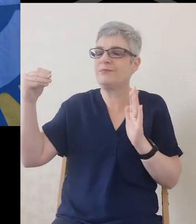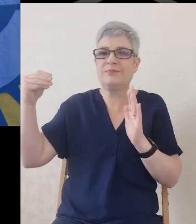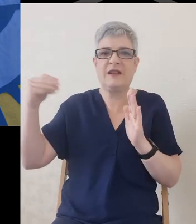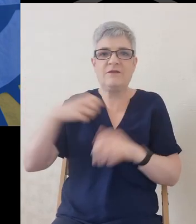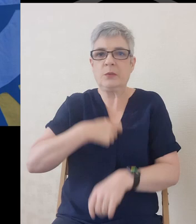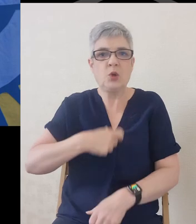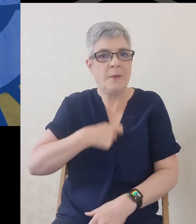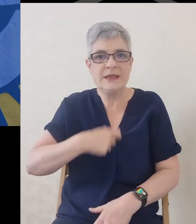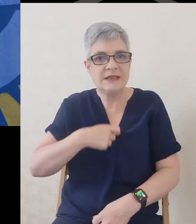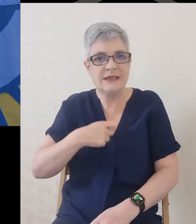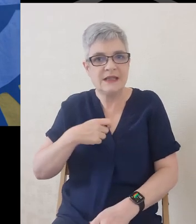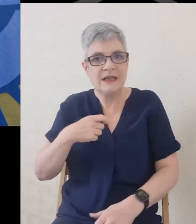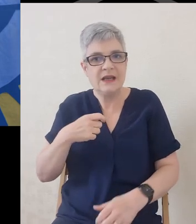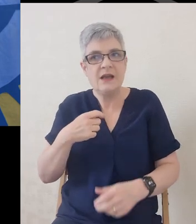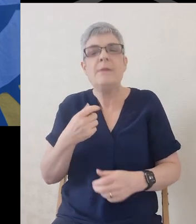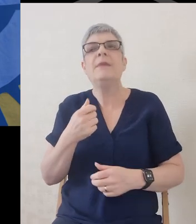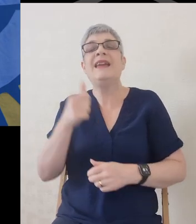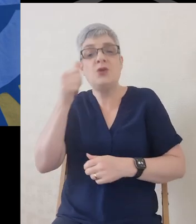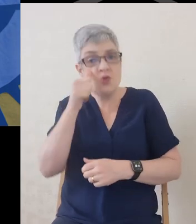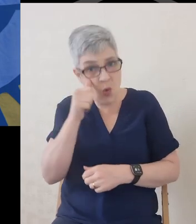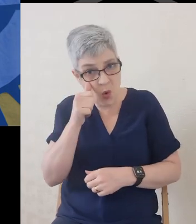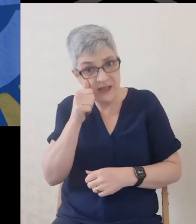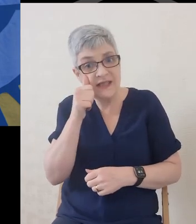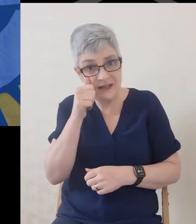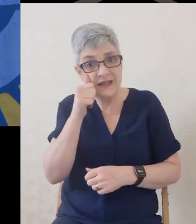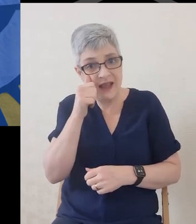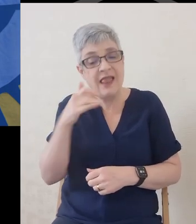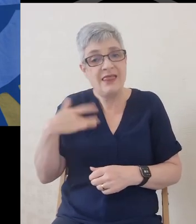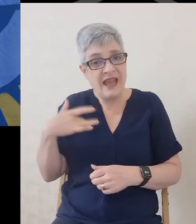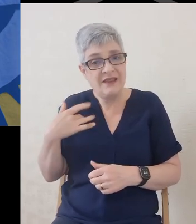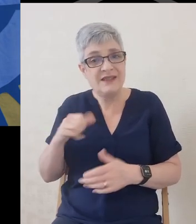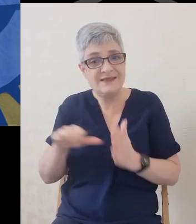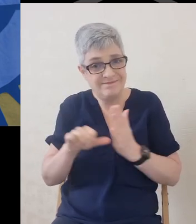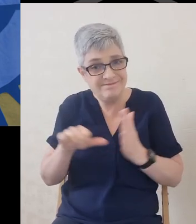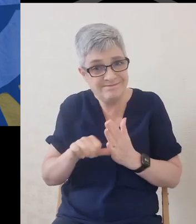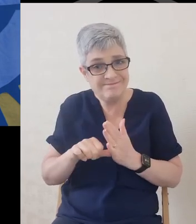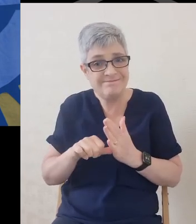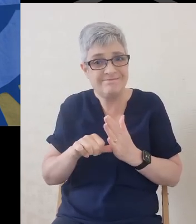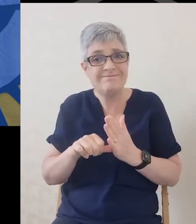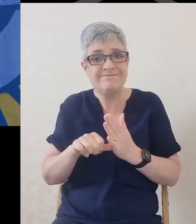know anything about life struggles, life hardships, life temptations.